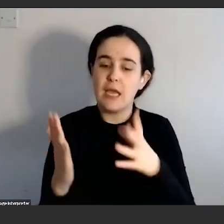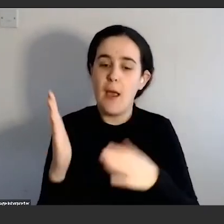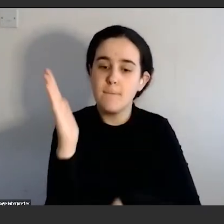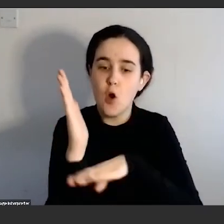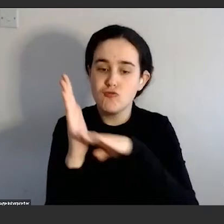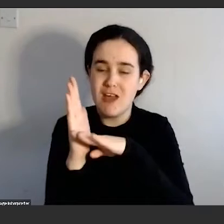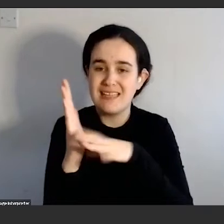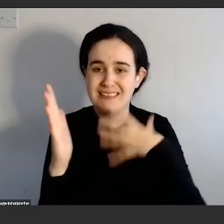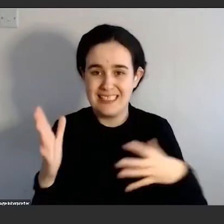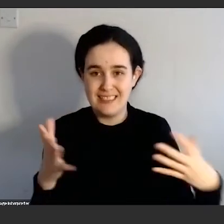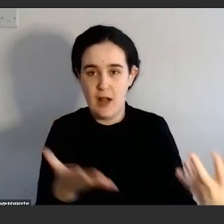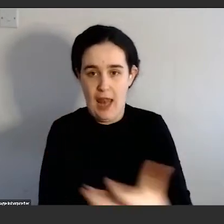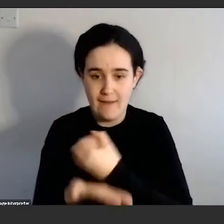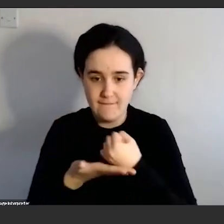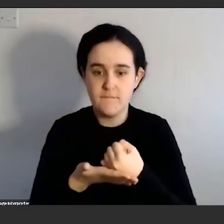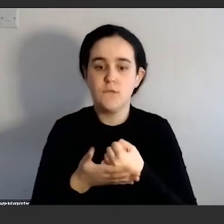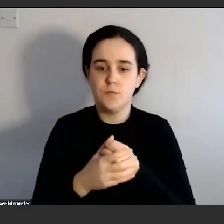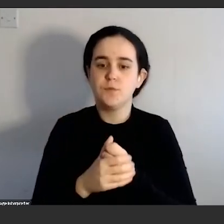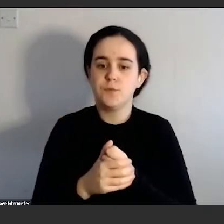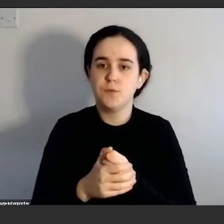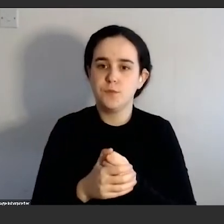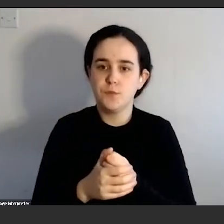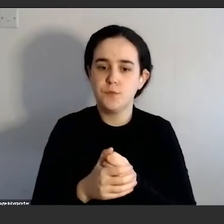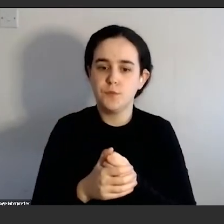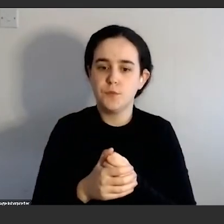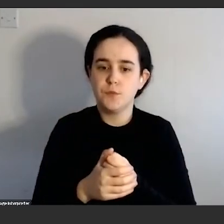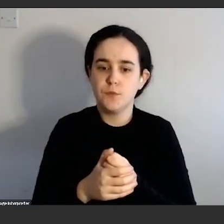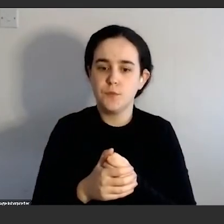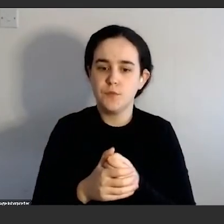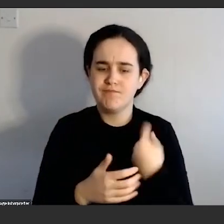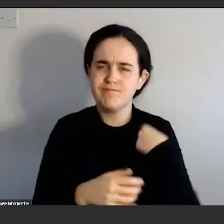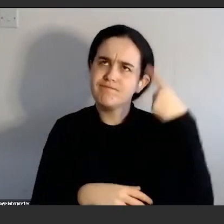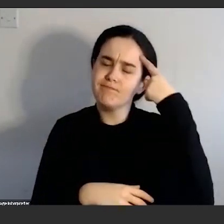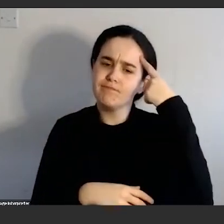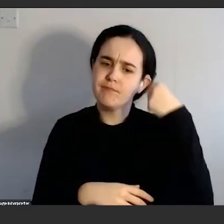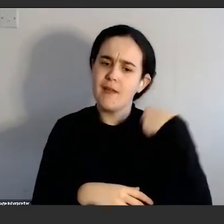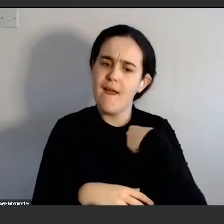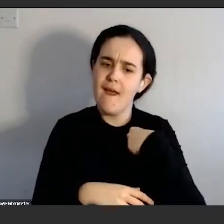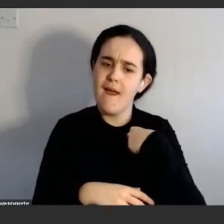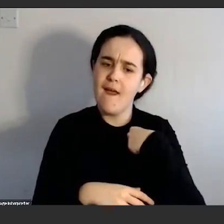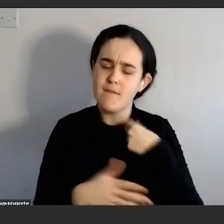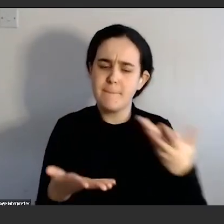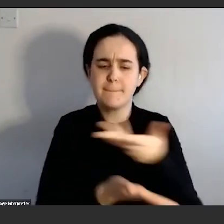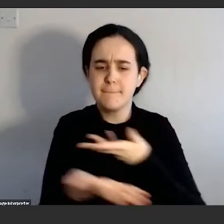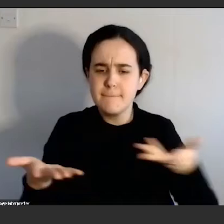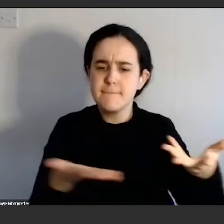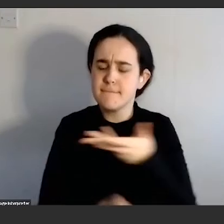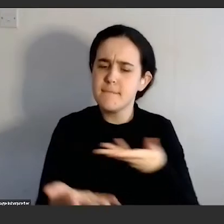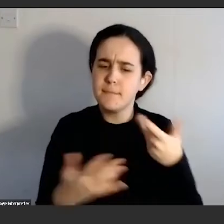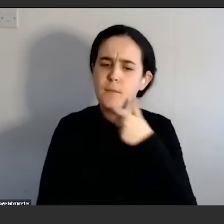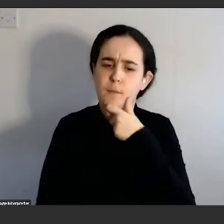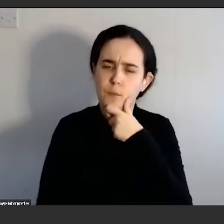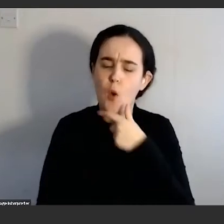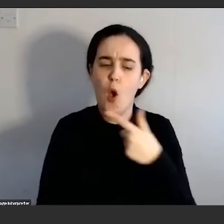and how important and crucial adequate access to healthcare is, of course, to people with disabilities.